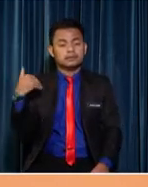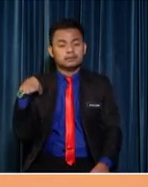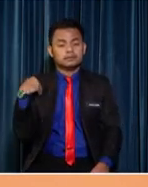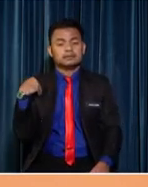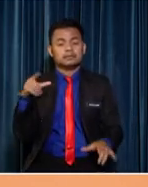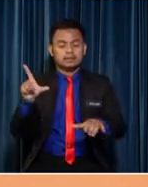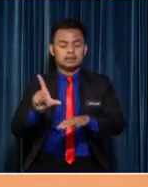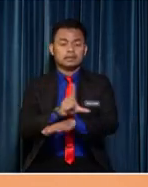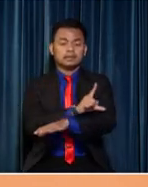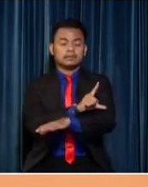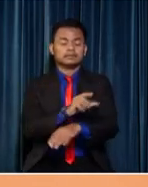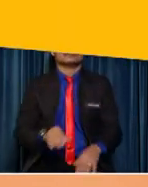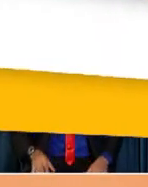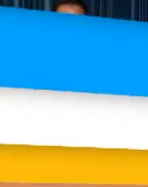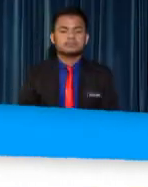length.